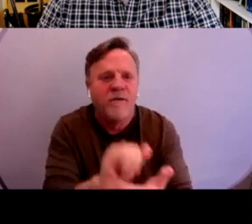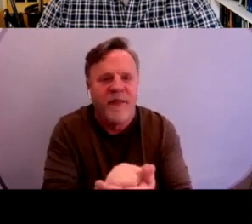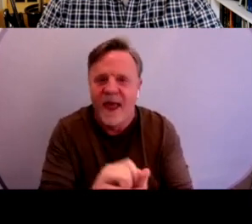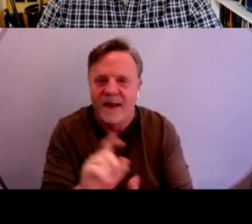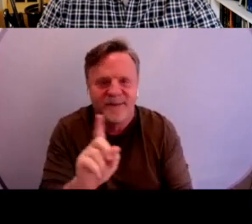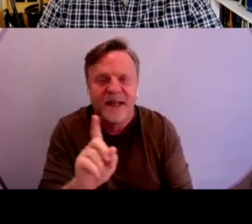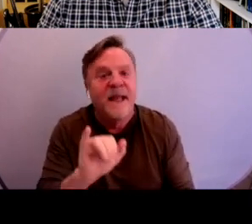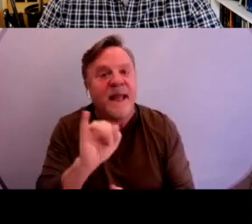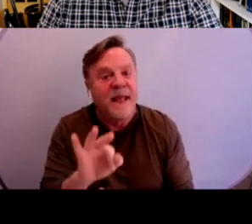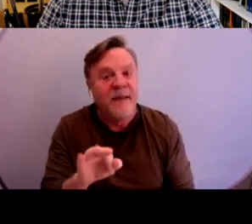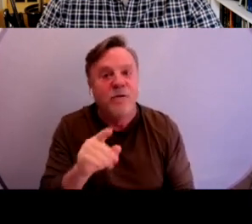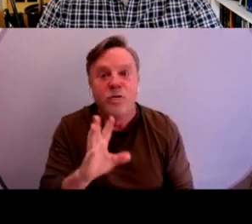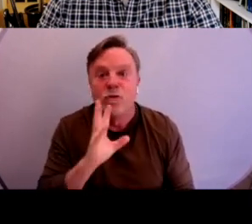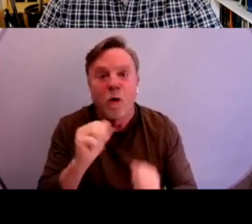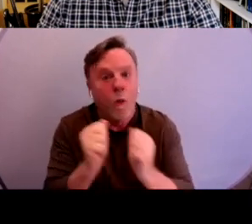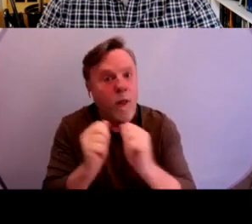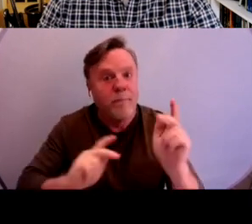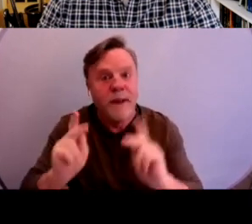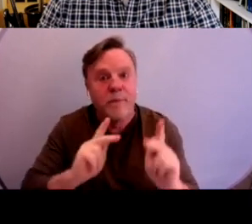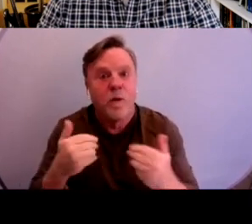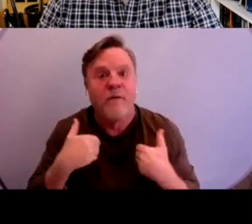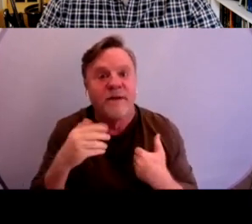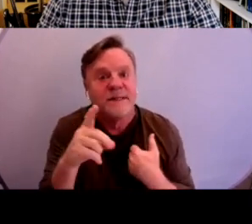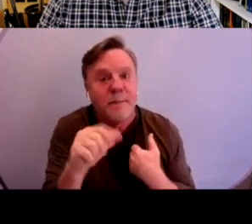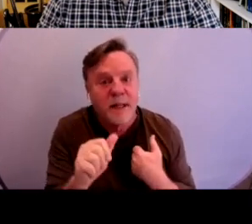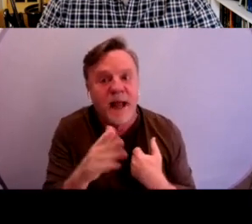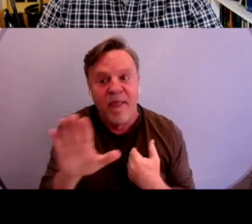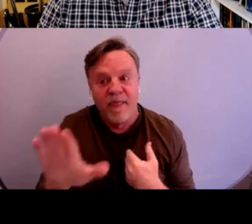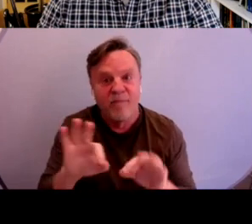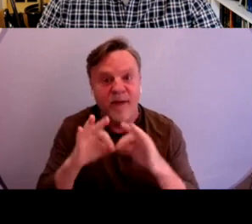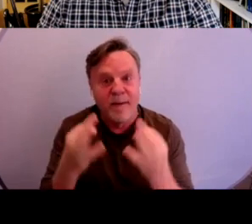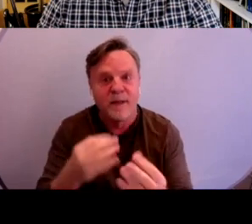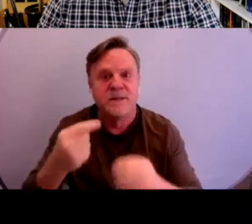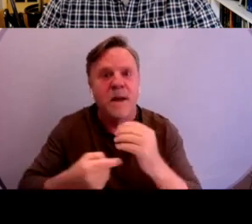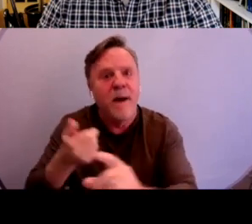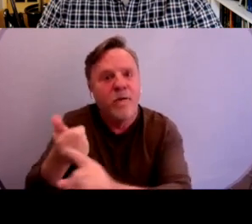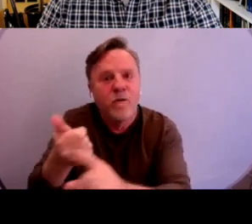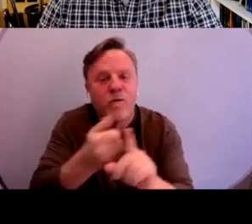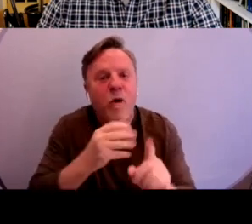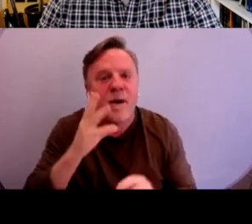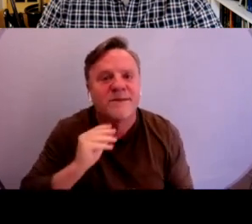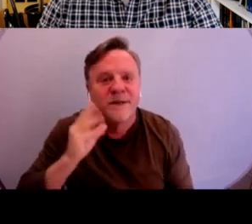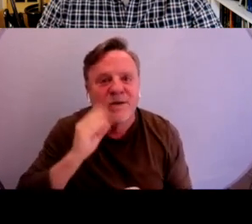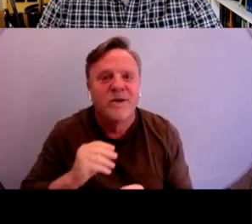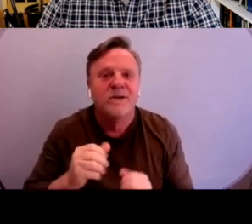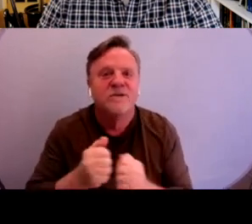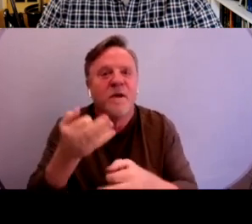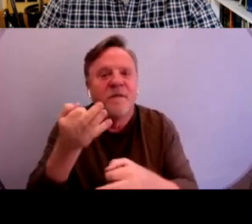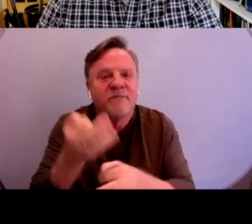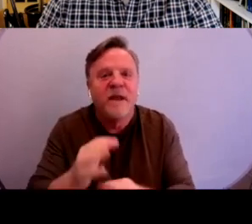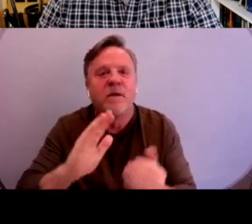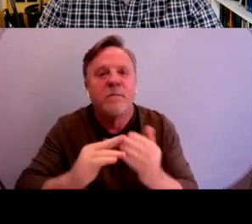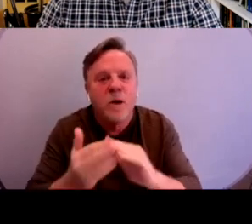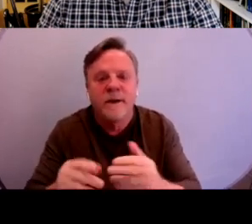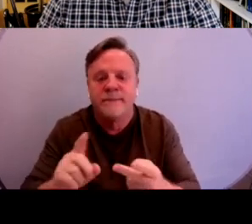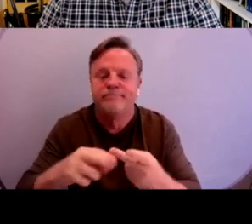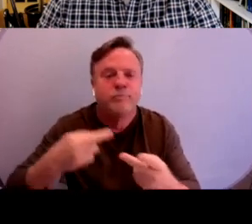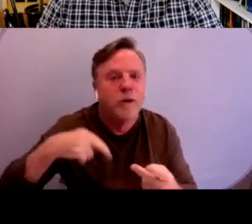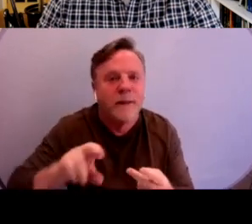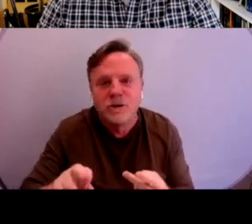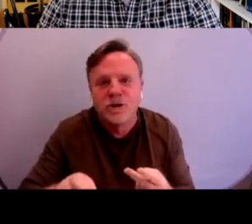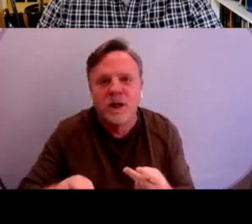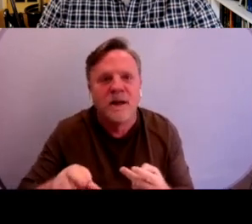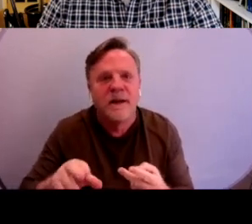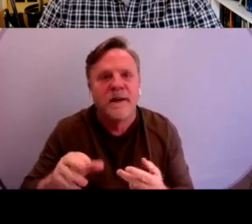If you've talked with people with disabilities and their families about their own experiences with faith communities, with religion, their